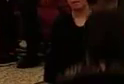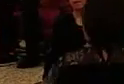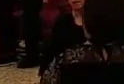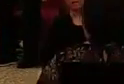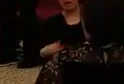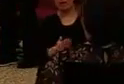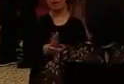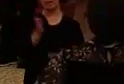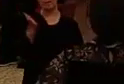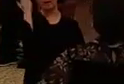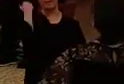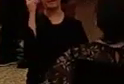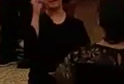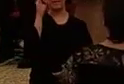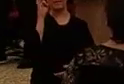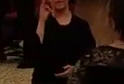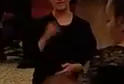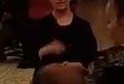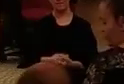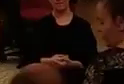Are you going to let your past define you?